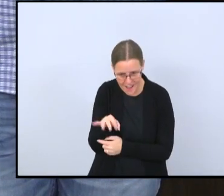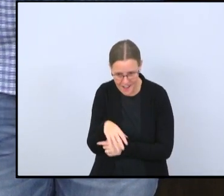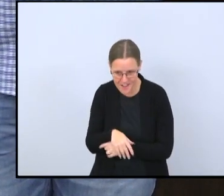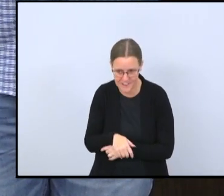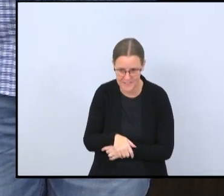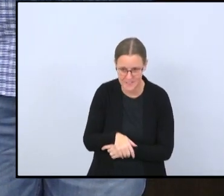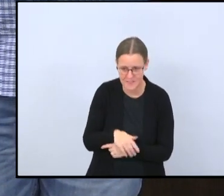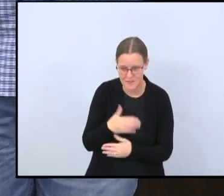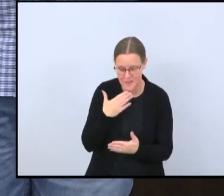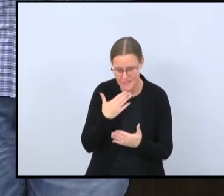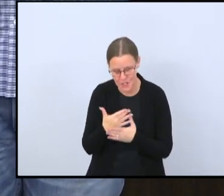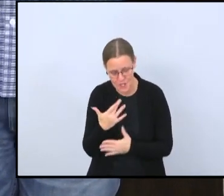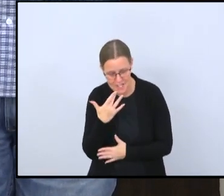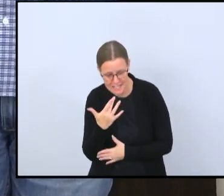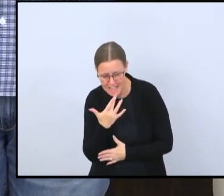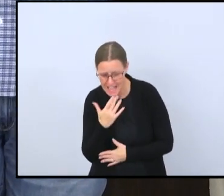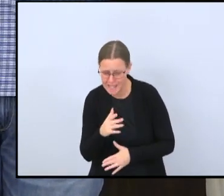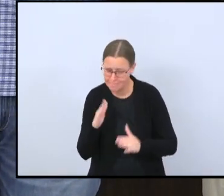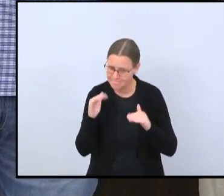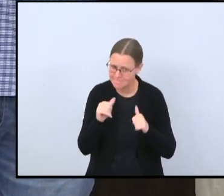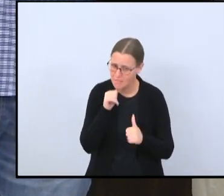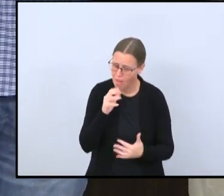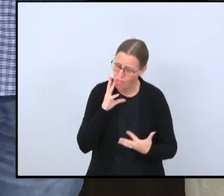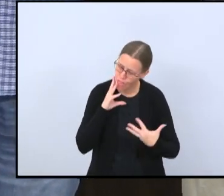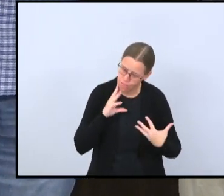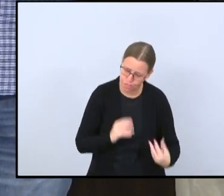luck. Hope the field's not too wet. So.